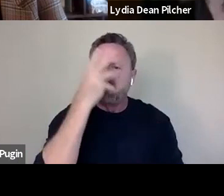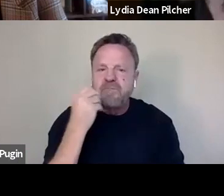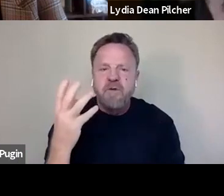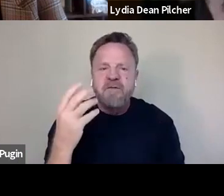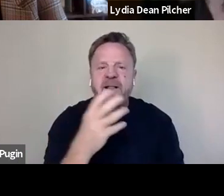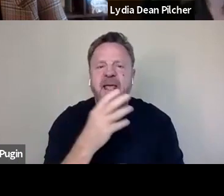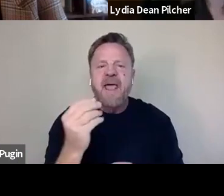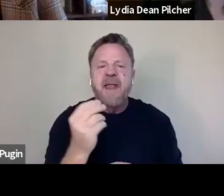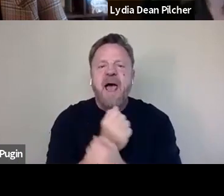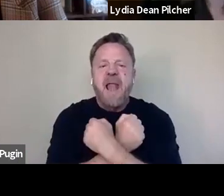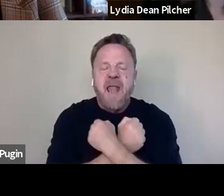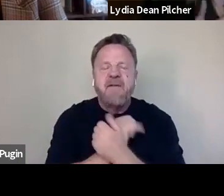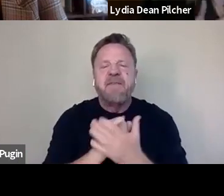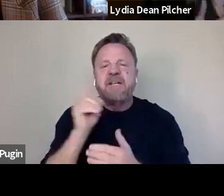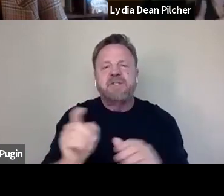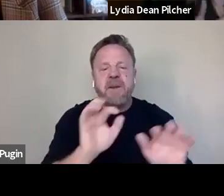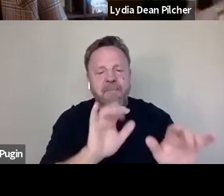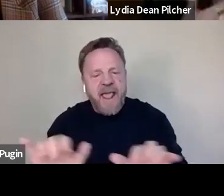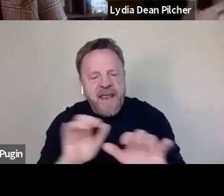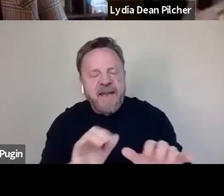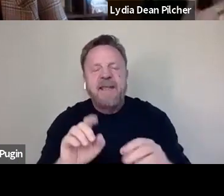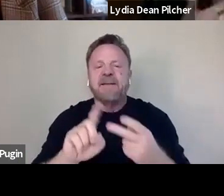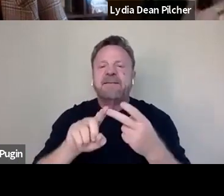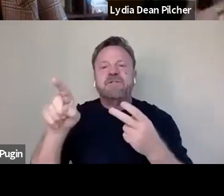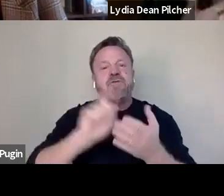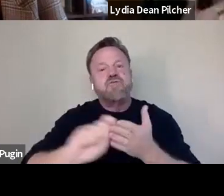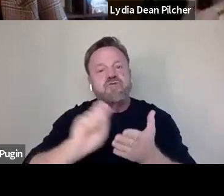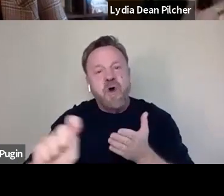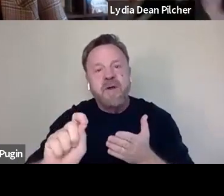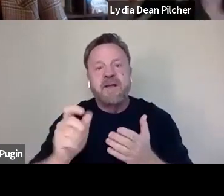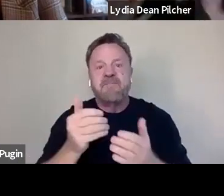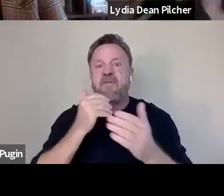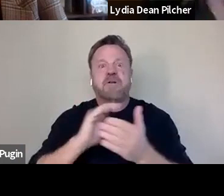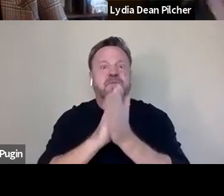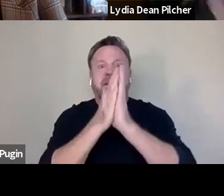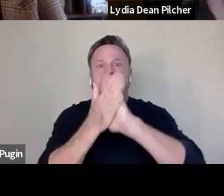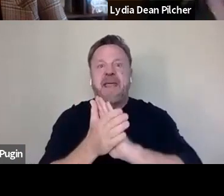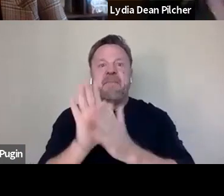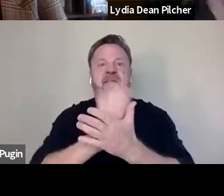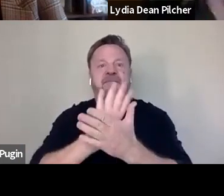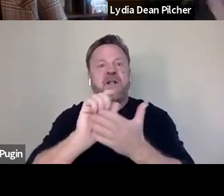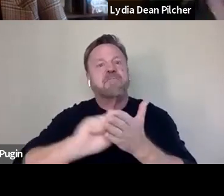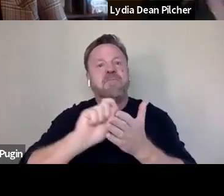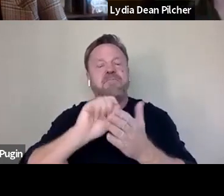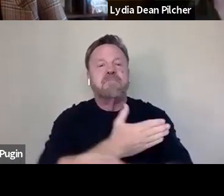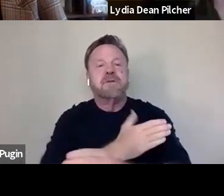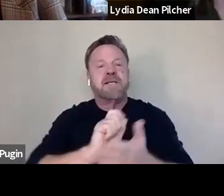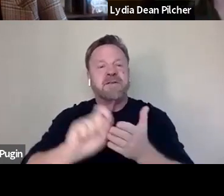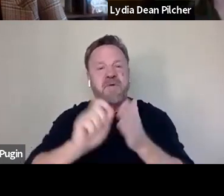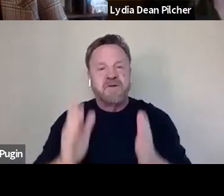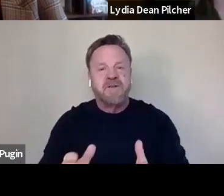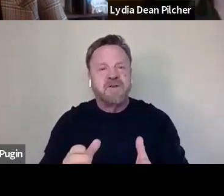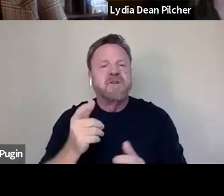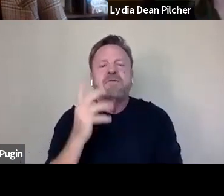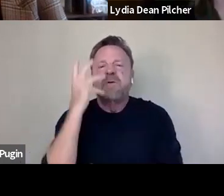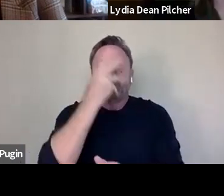love that she played it. I love that she wrote it, like, you know, before she even became a film composer. But it was one of the beautiful